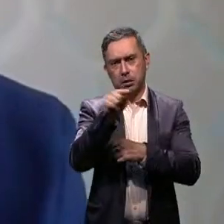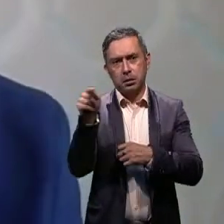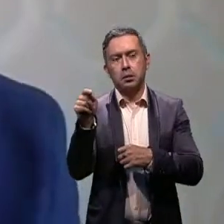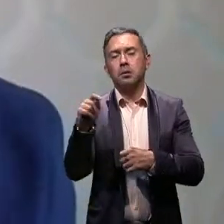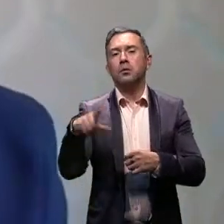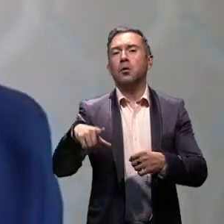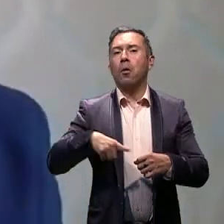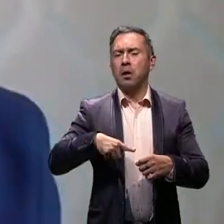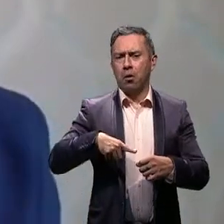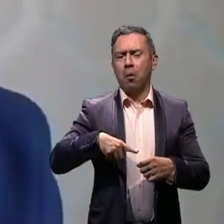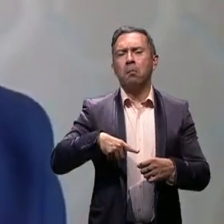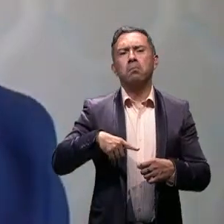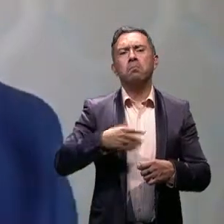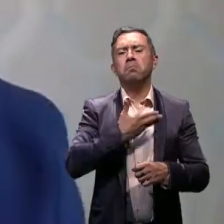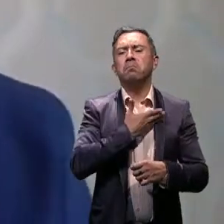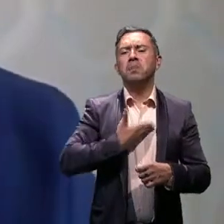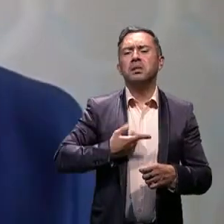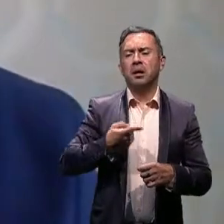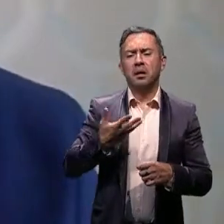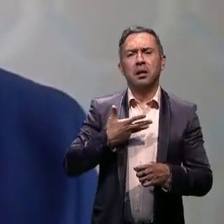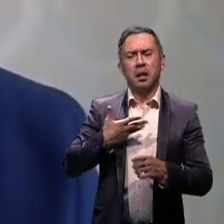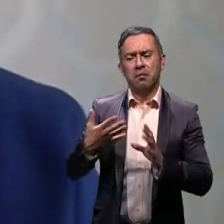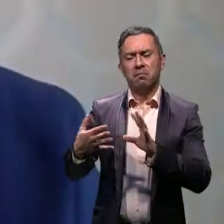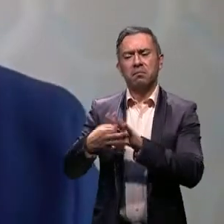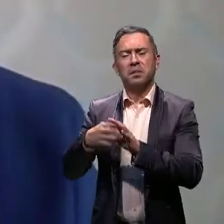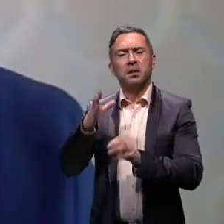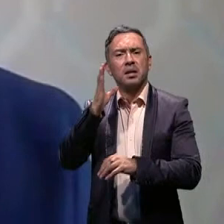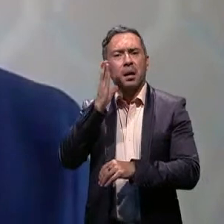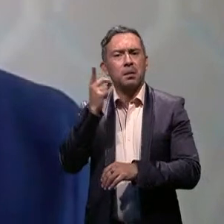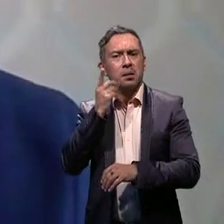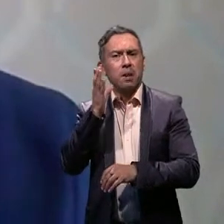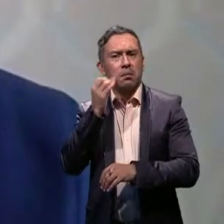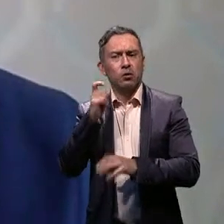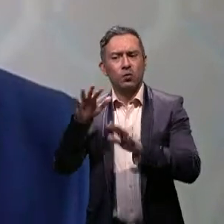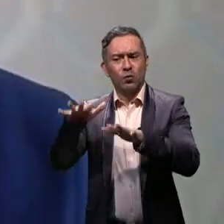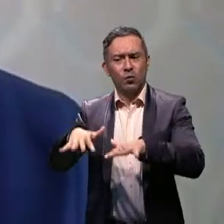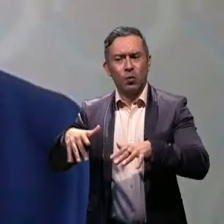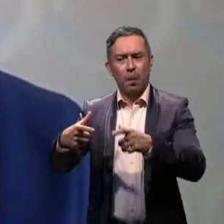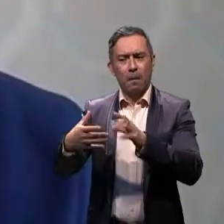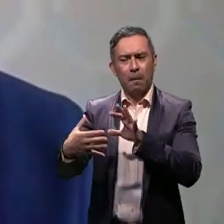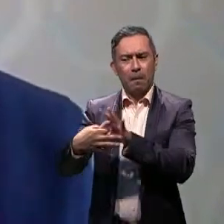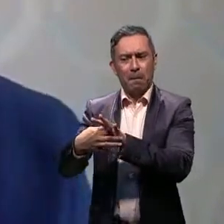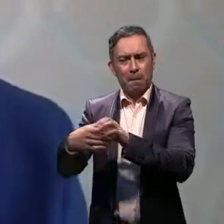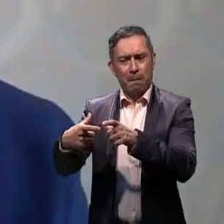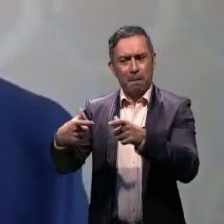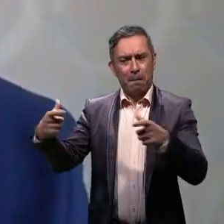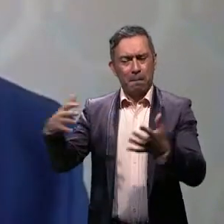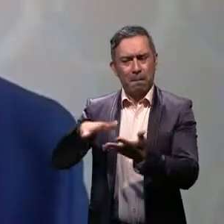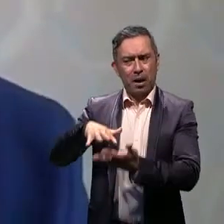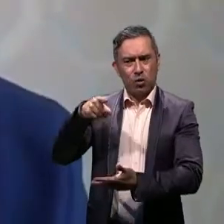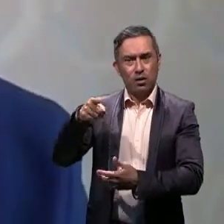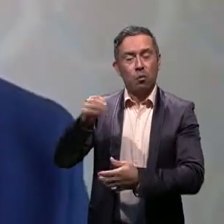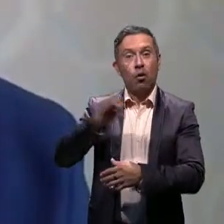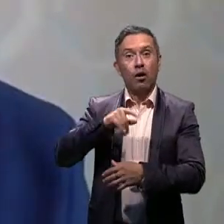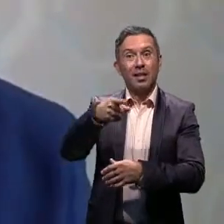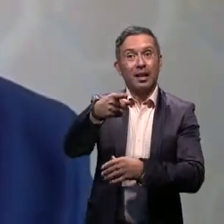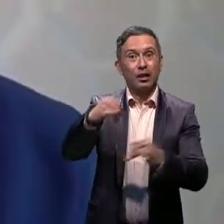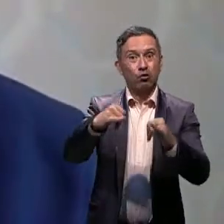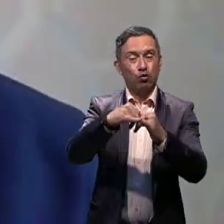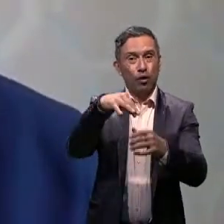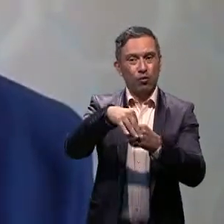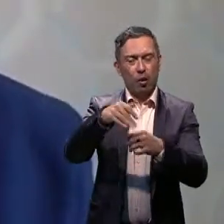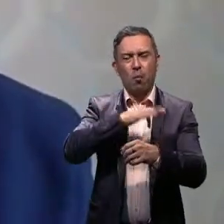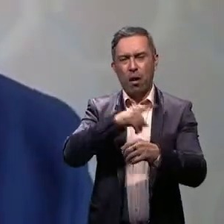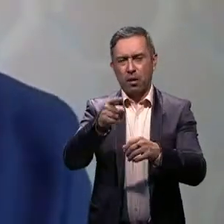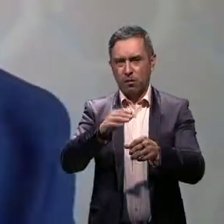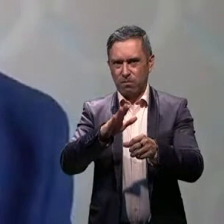some countries some legislative majorities that may create a legislative harassment on